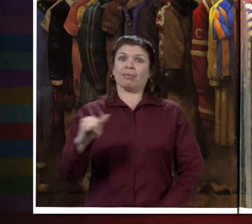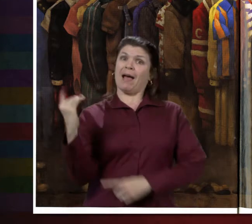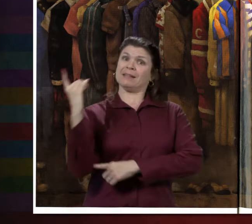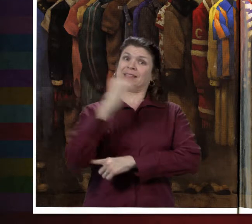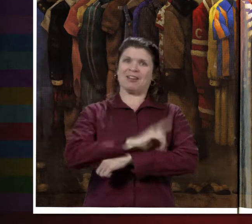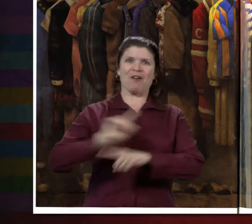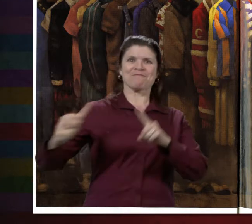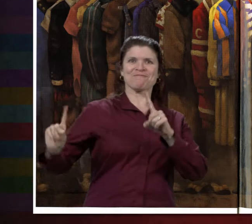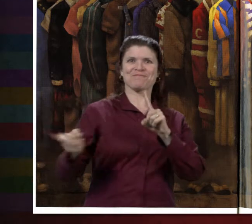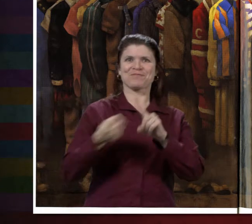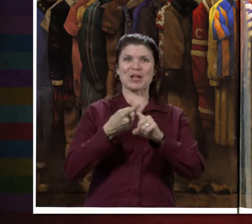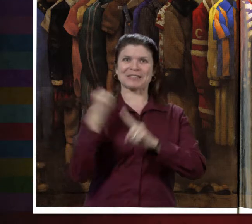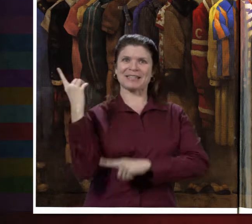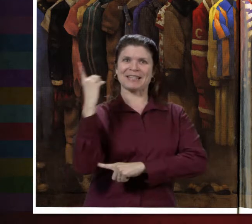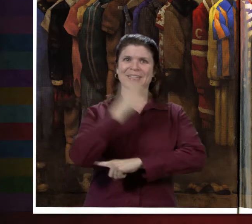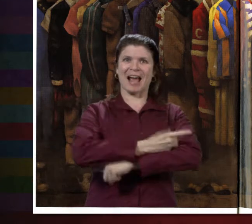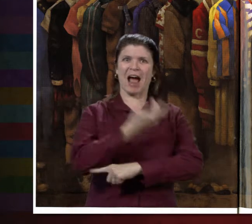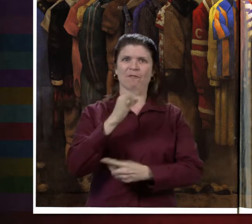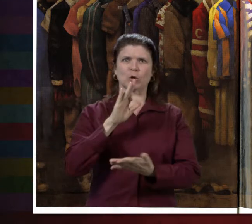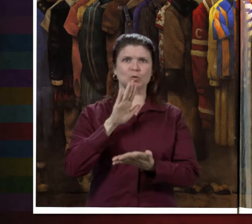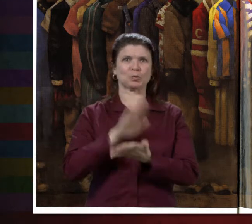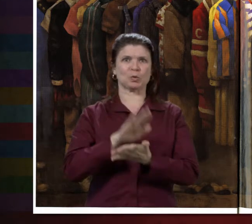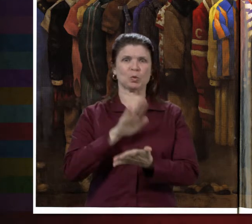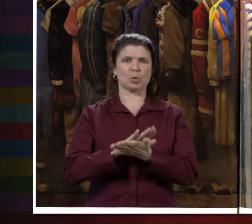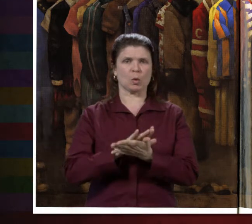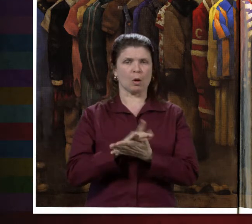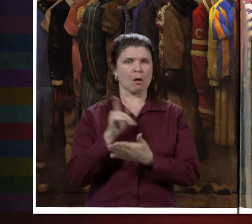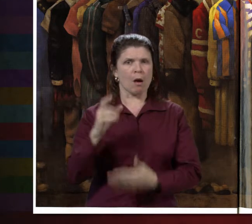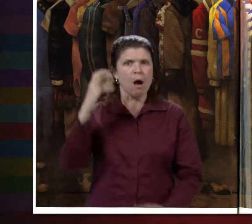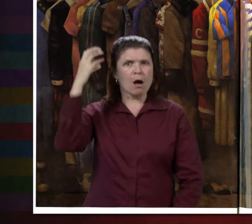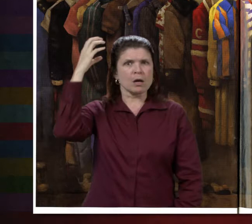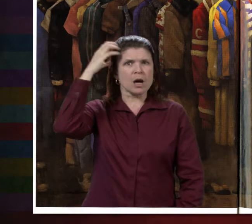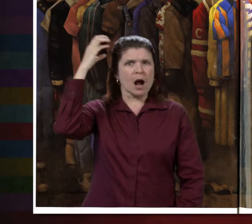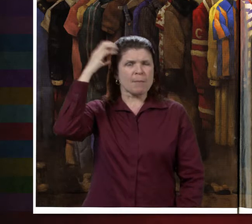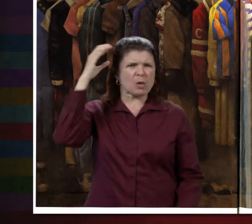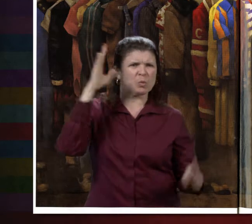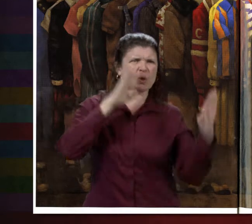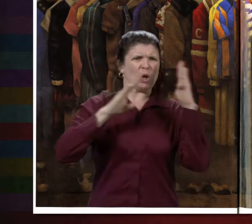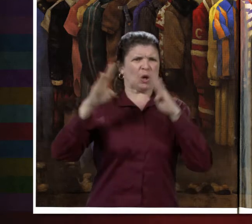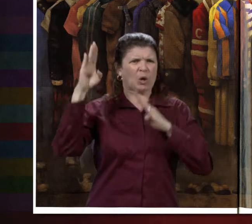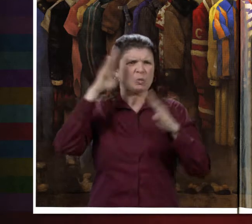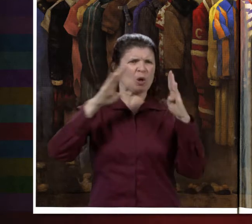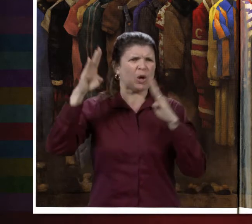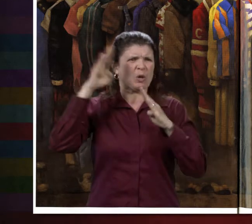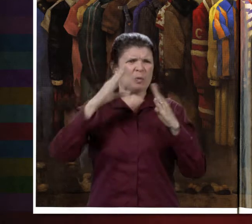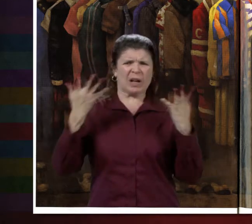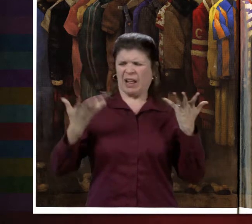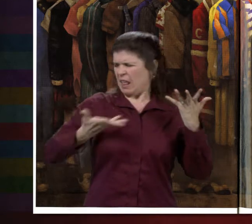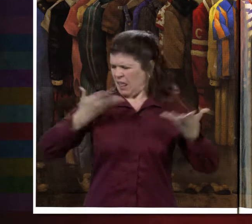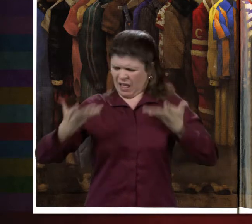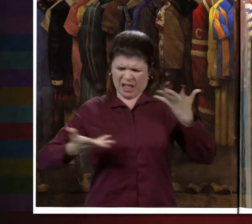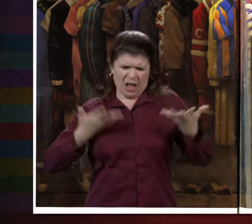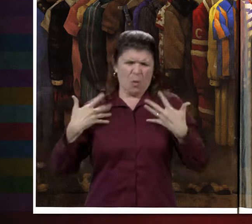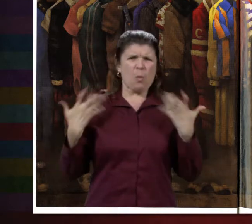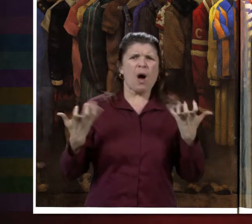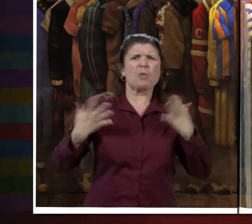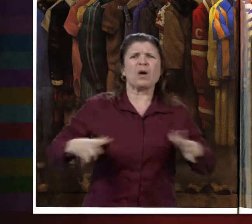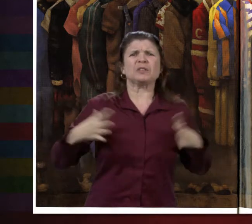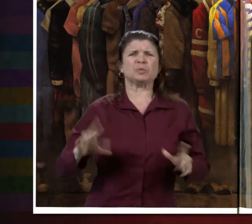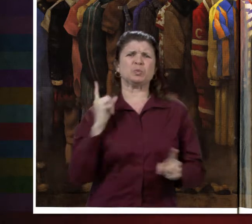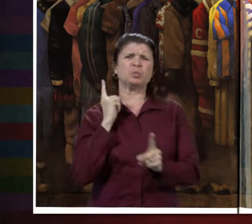Today she was fretting even more than usual. It was the first day of school, and she couldn't decide what to